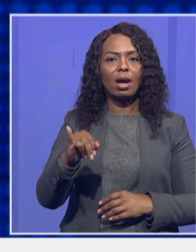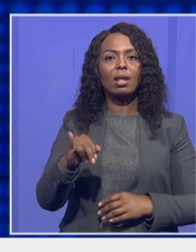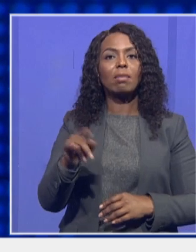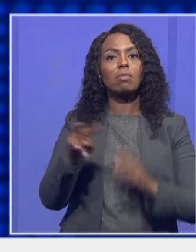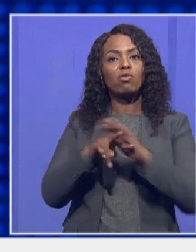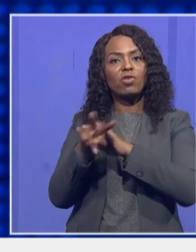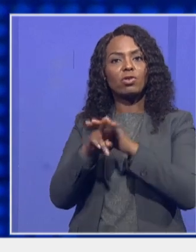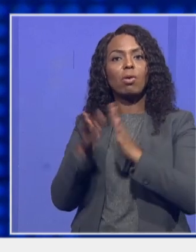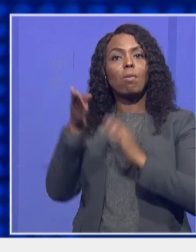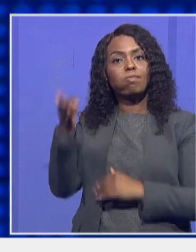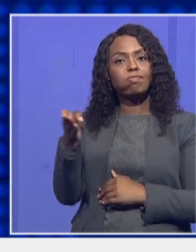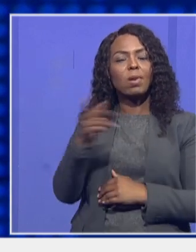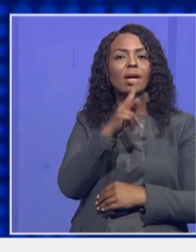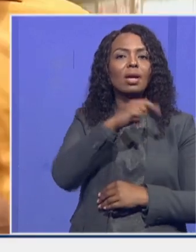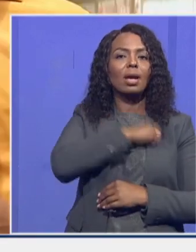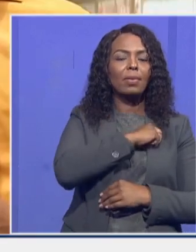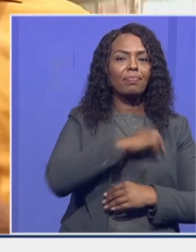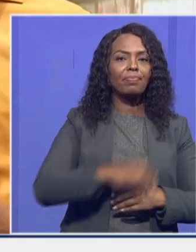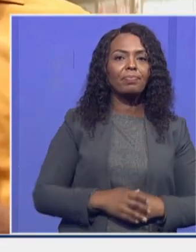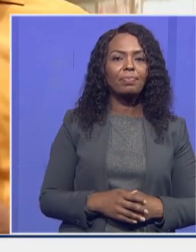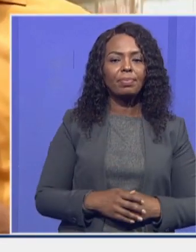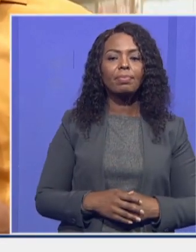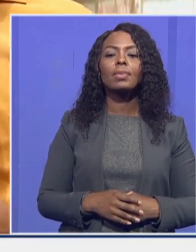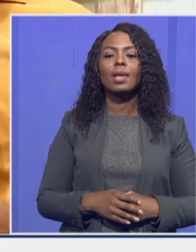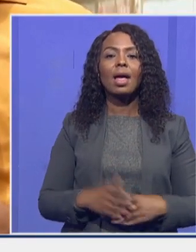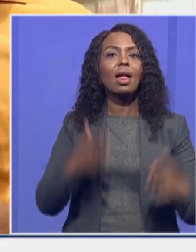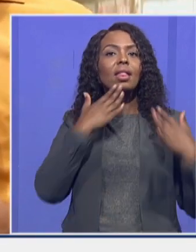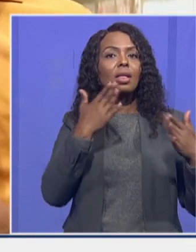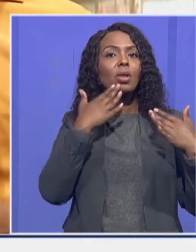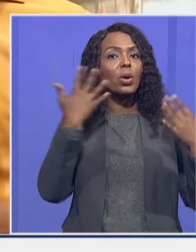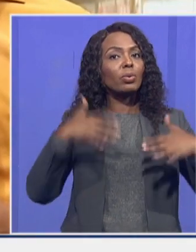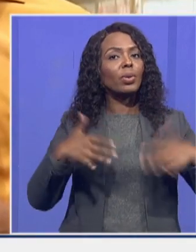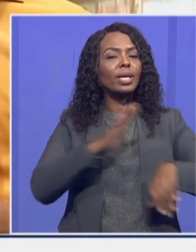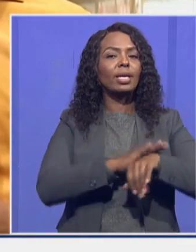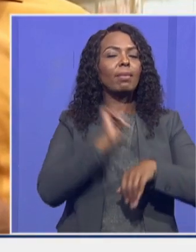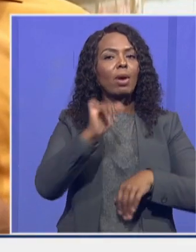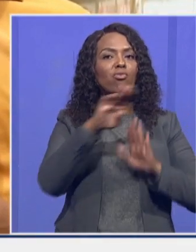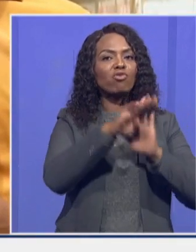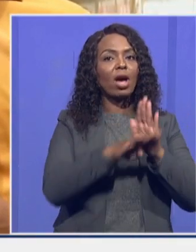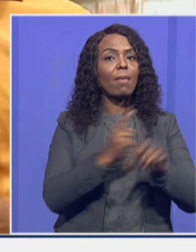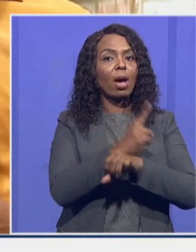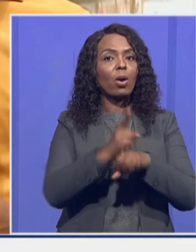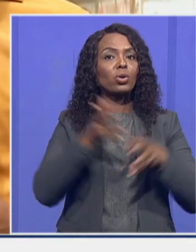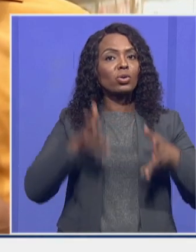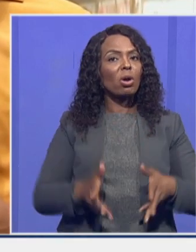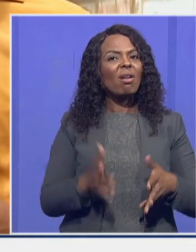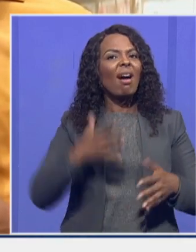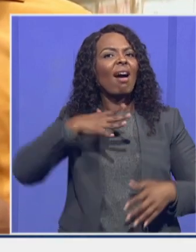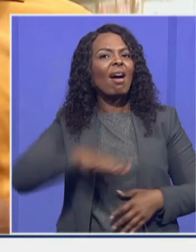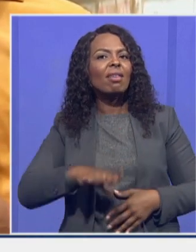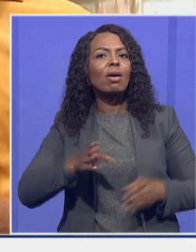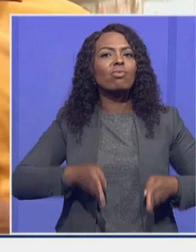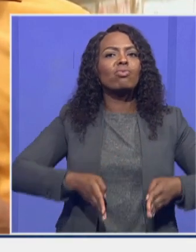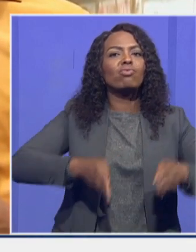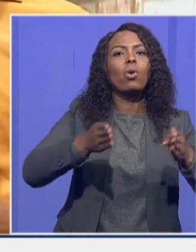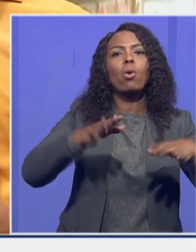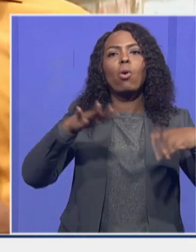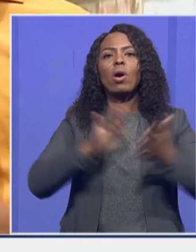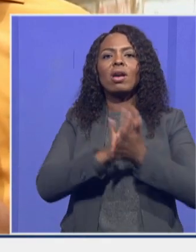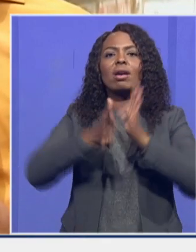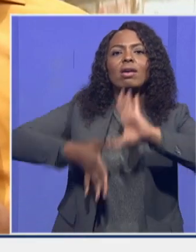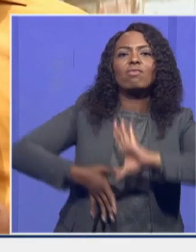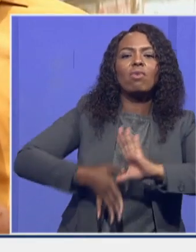right now, and we take you there to them. So thank you so much for your time on the program this hour. So what other roads or infrastructure like